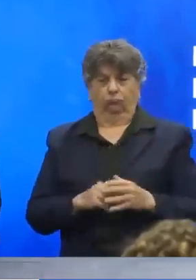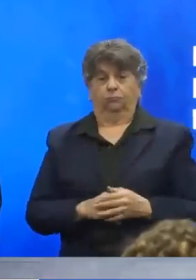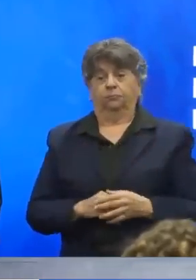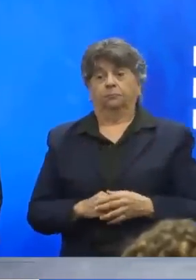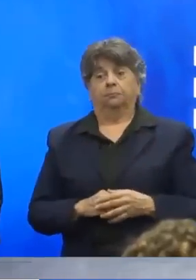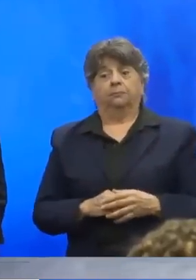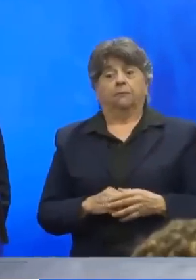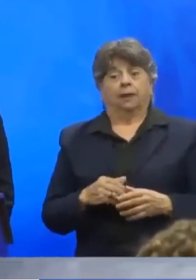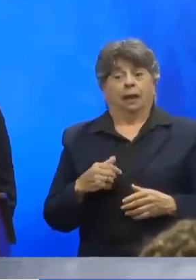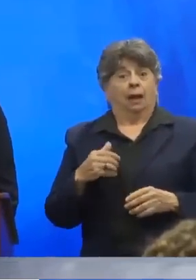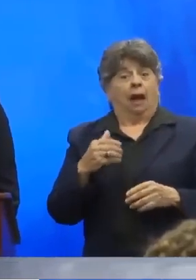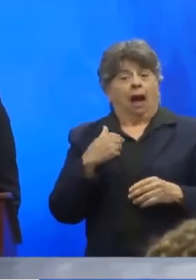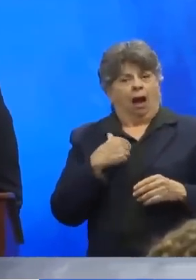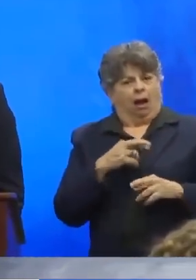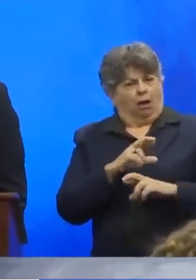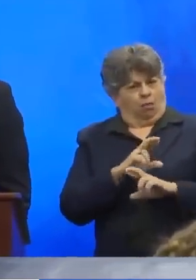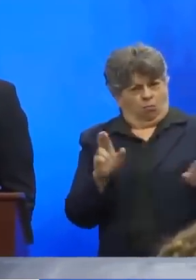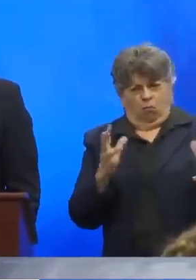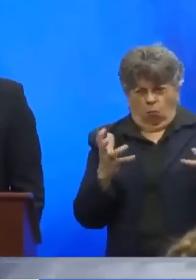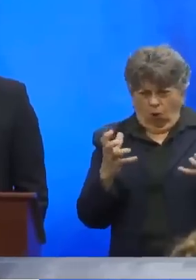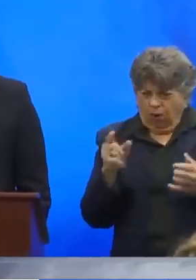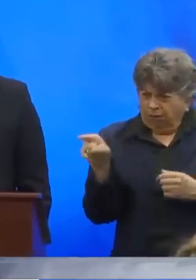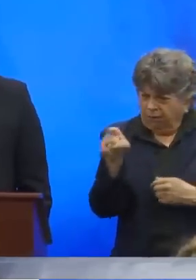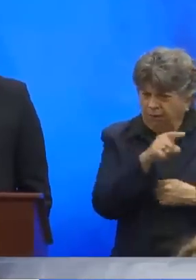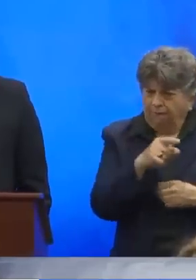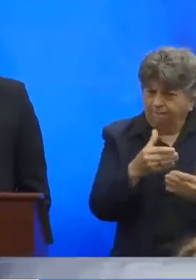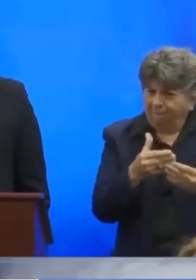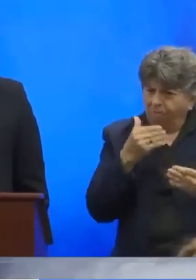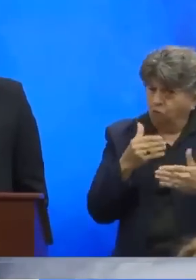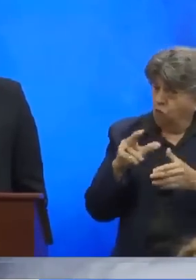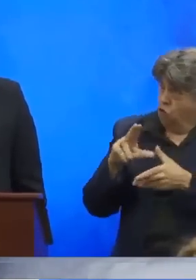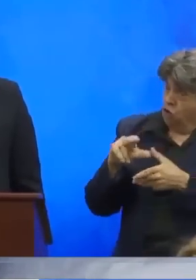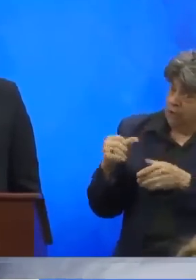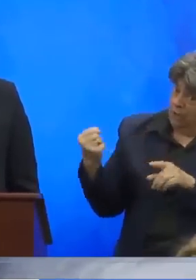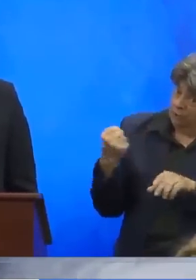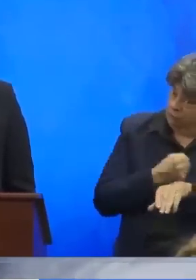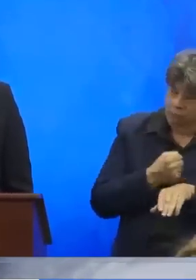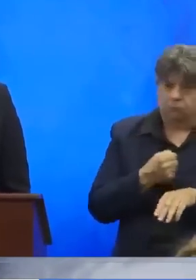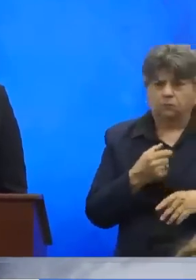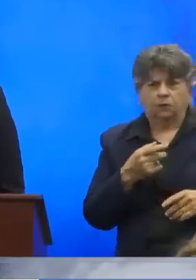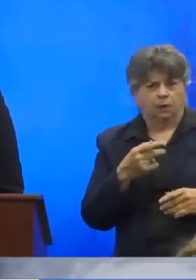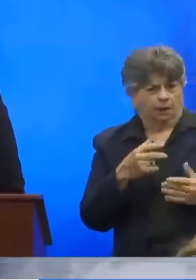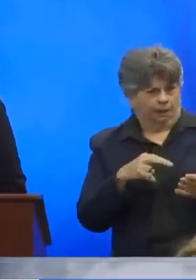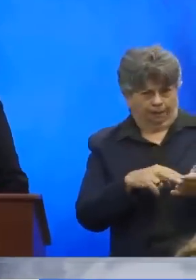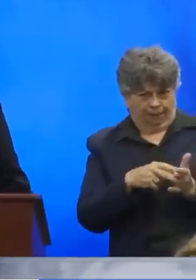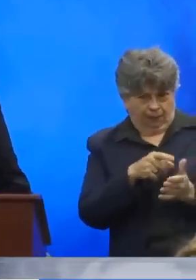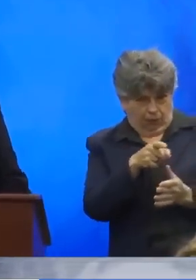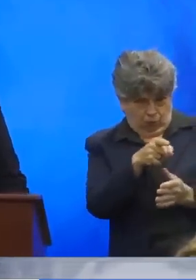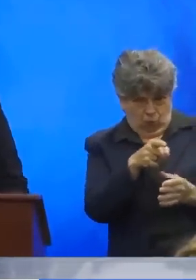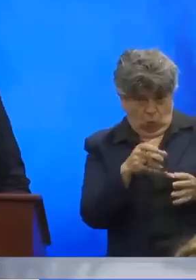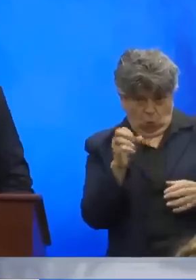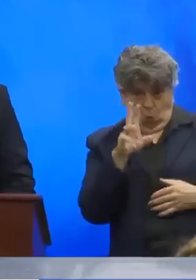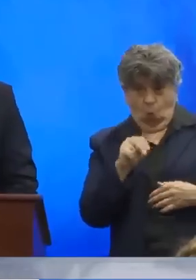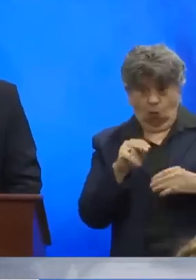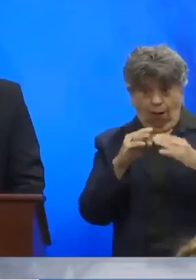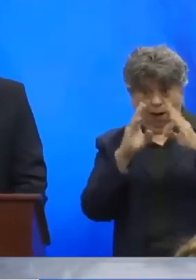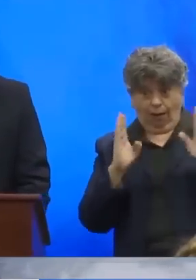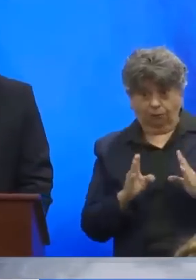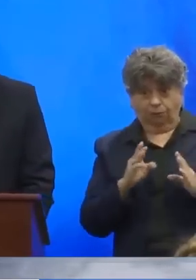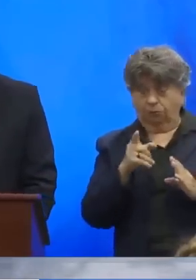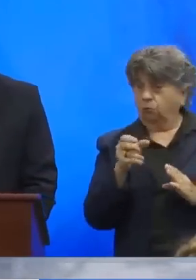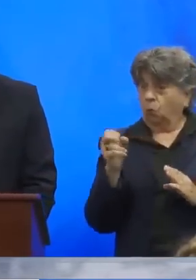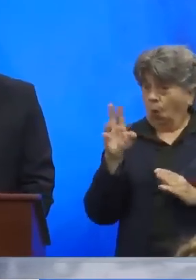evaluate your capabilities. When I say your capabilities, I'm talking about you, the homeowner, you, the business owner. What are your capabilities? And